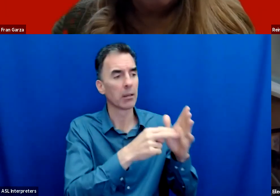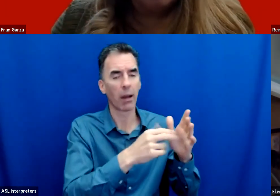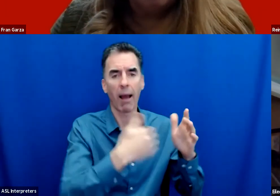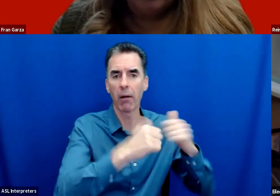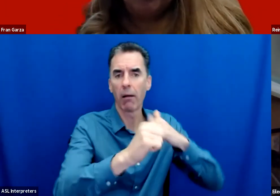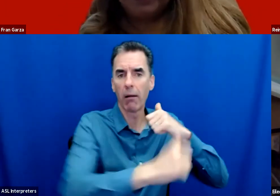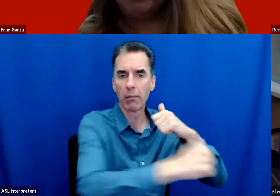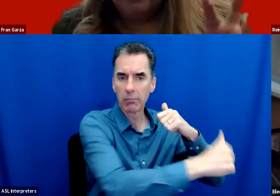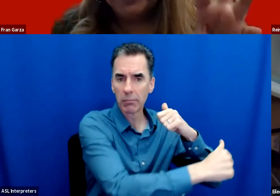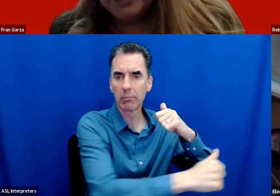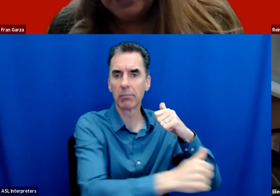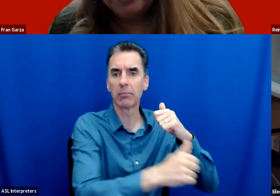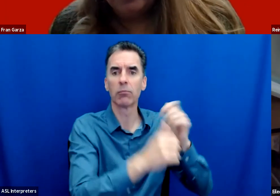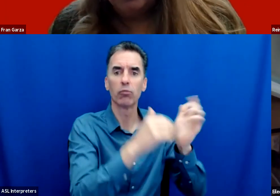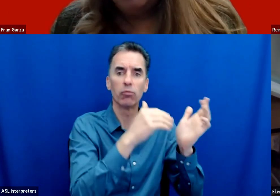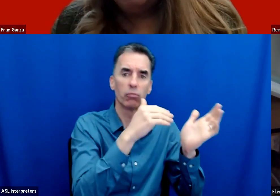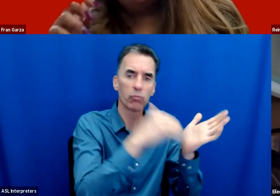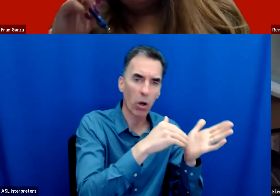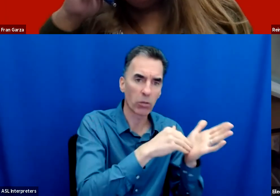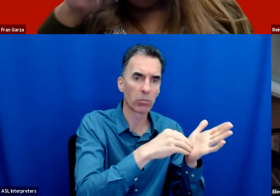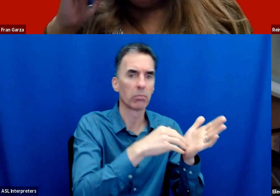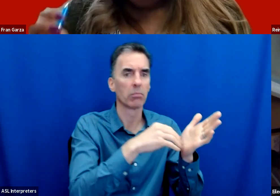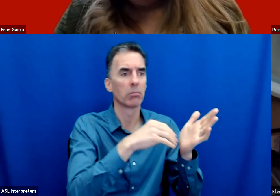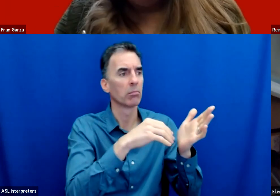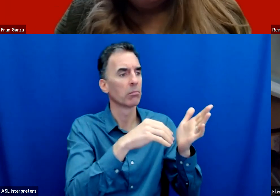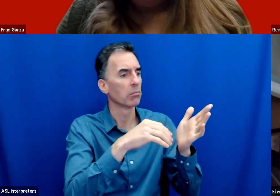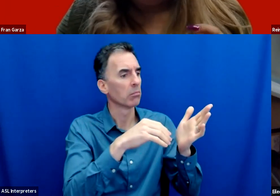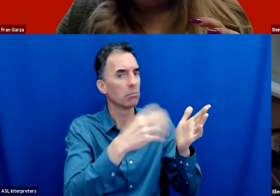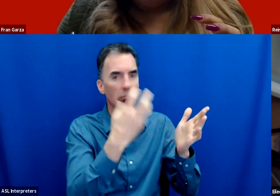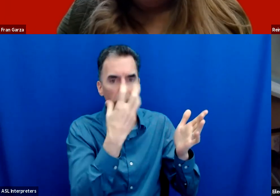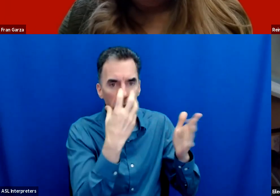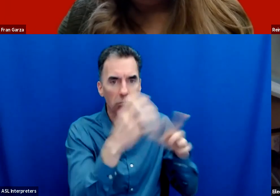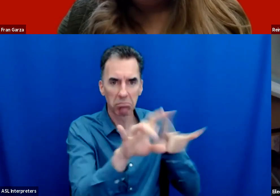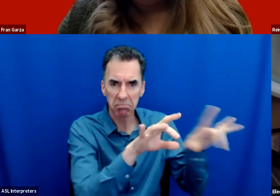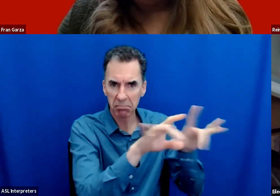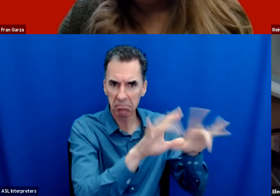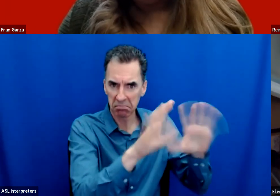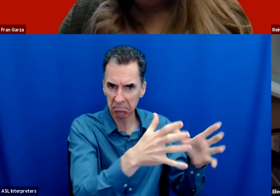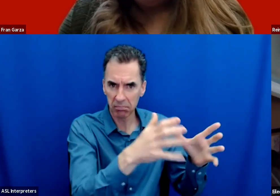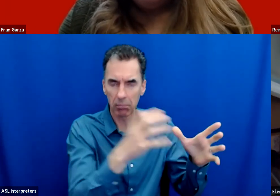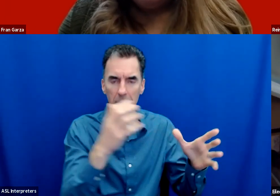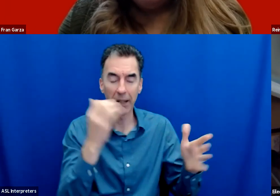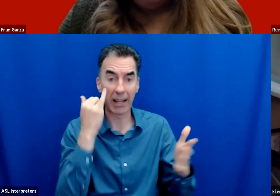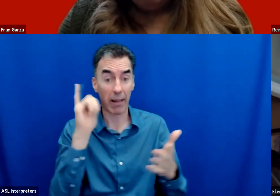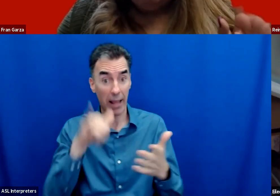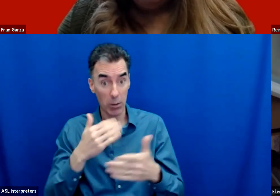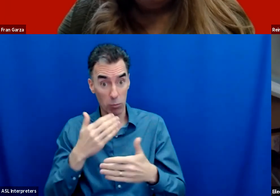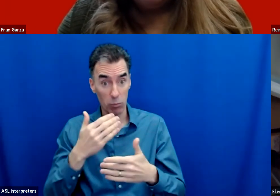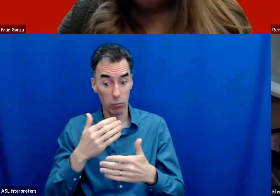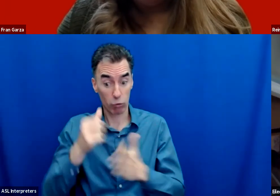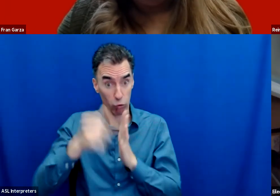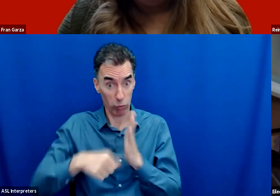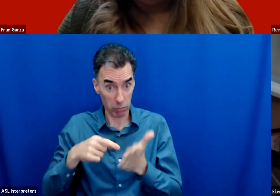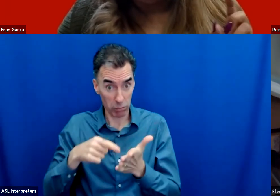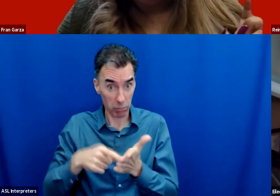the doctors are their own people, the facilities are their own people. But if you have an approved procedure that is being done, all of